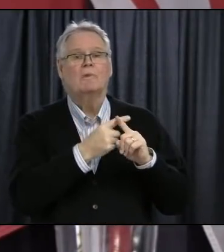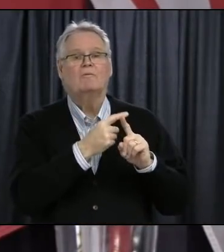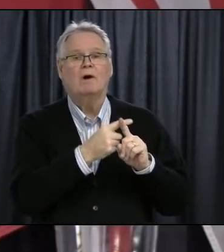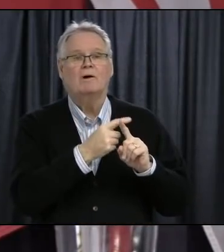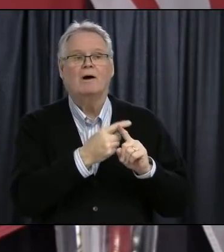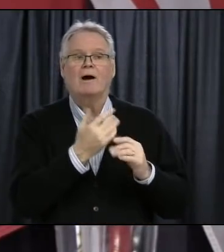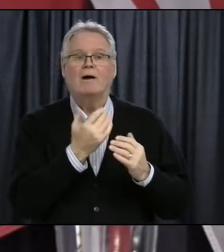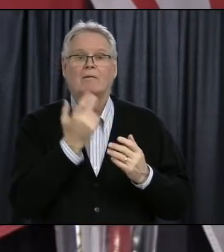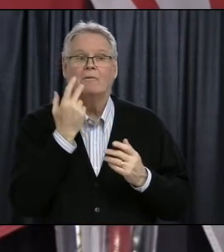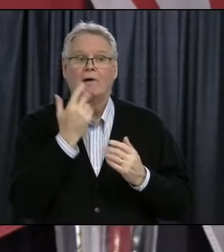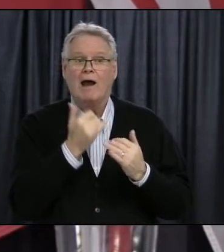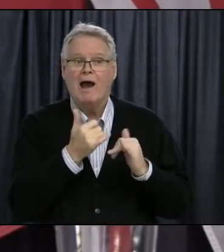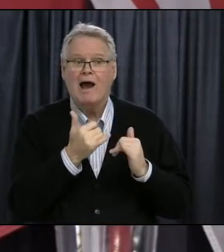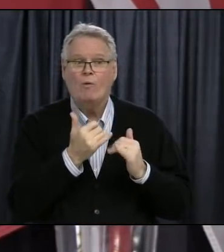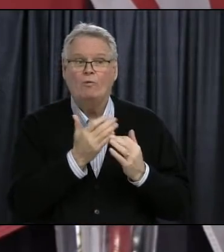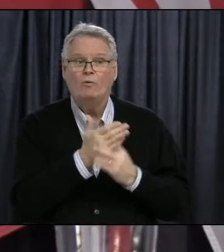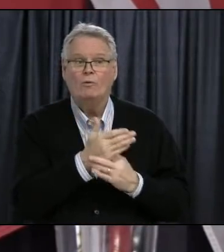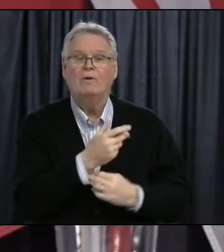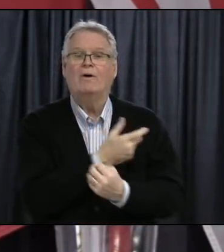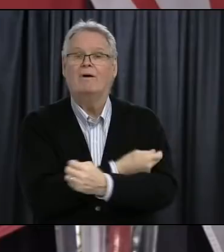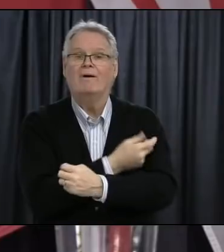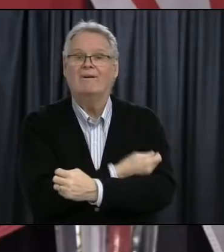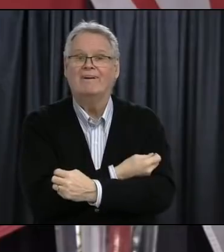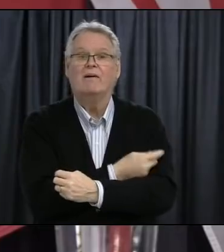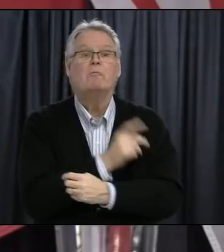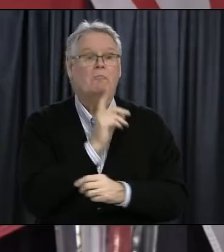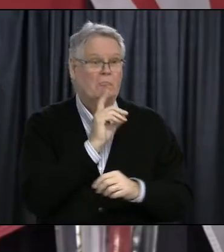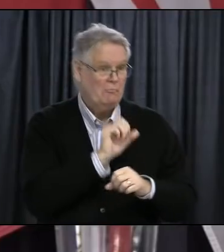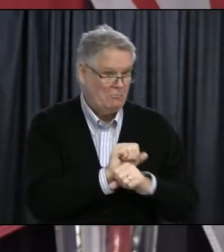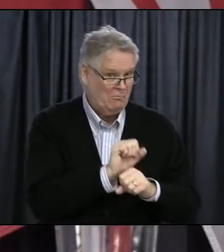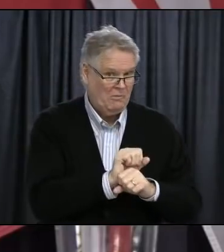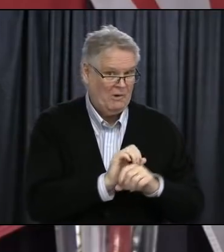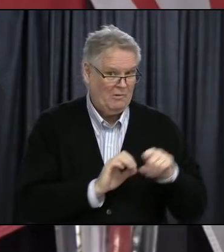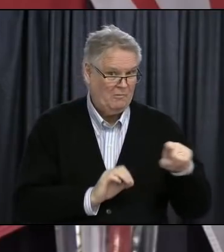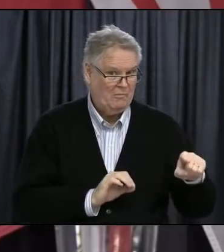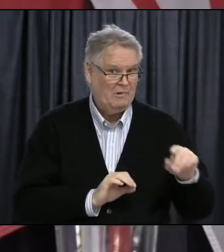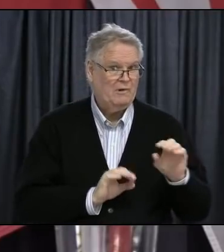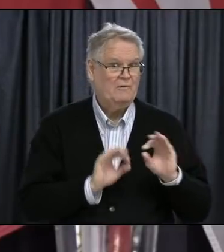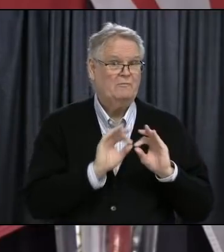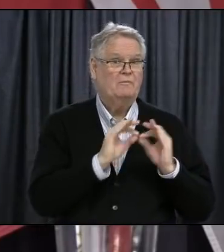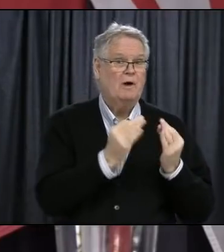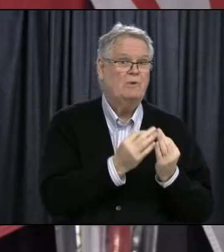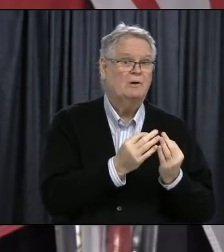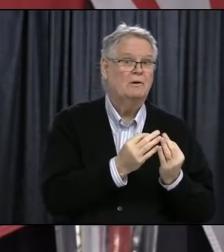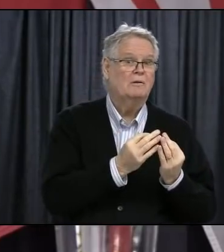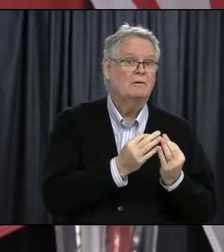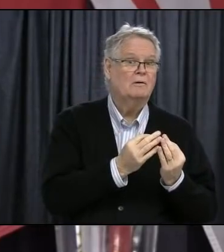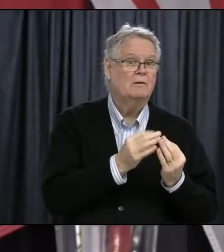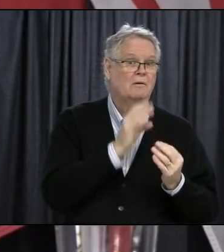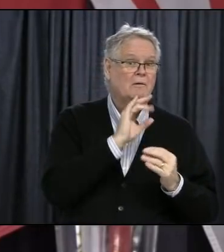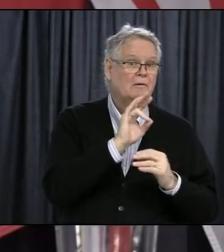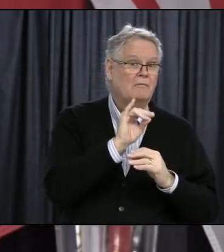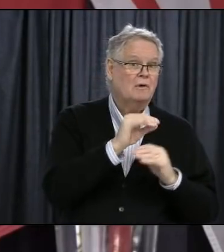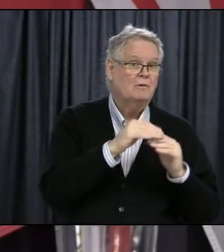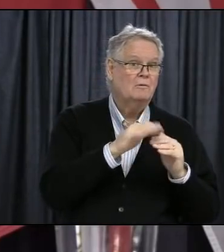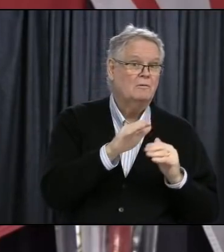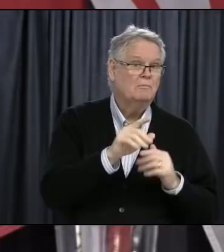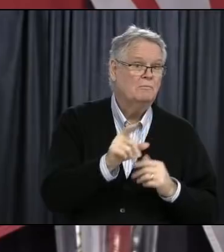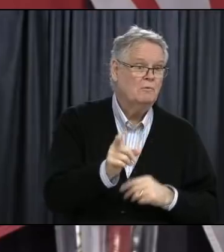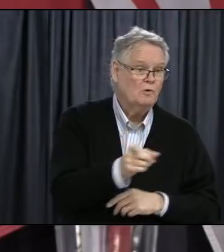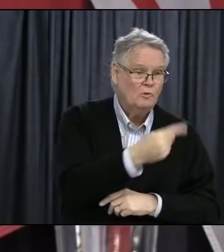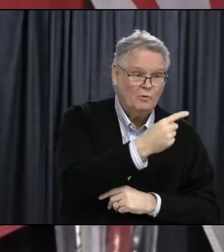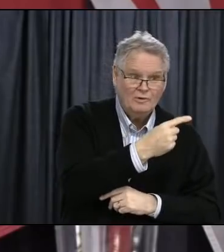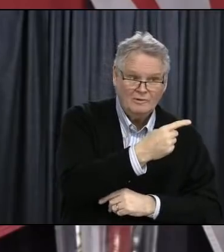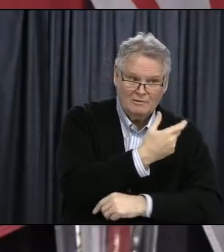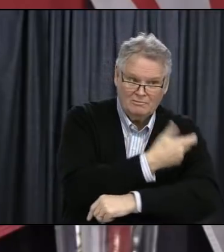and get those appointments booked. I also worry about those seniors that may be living alone. If that's you, please